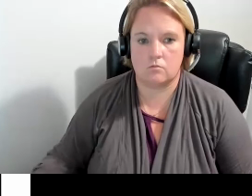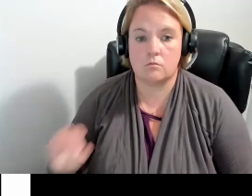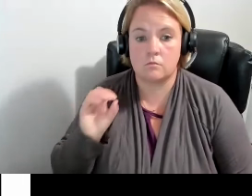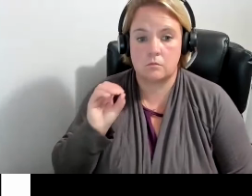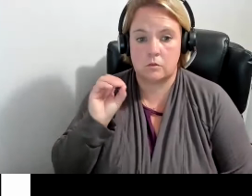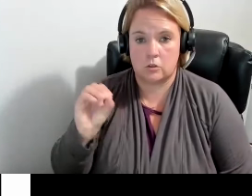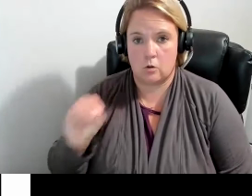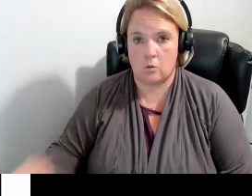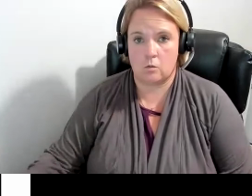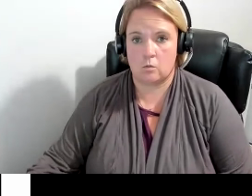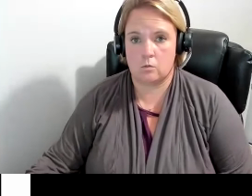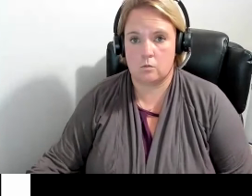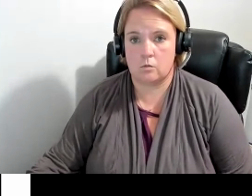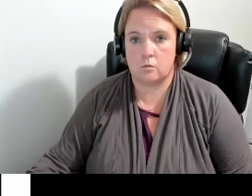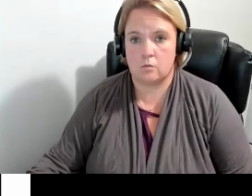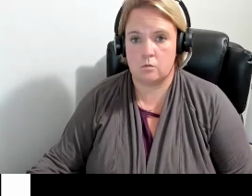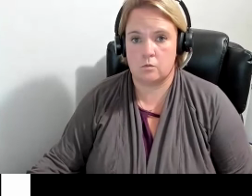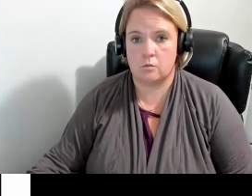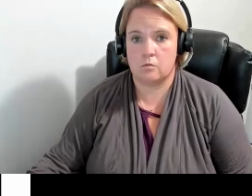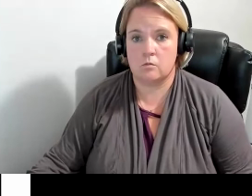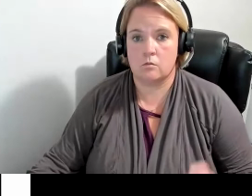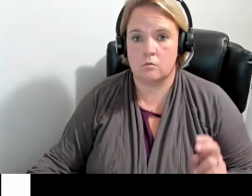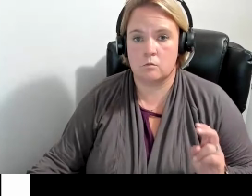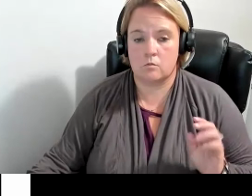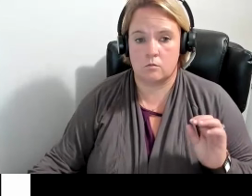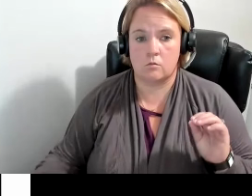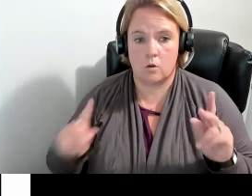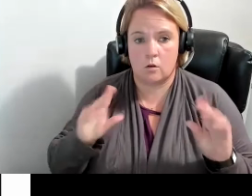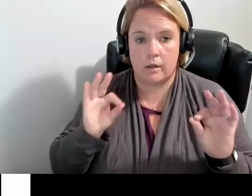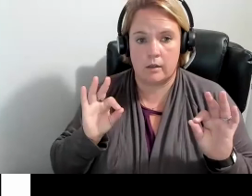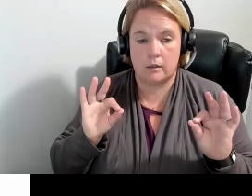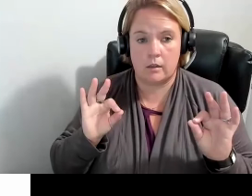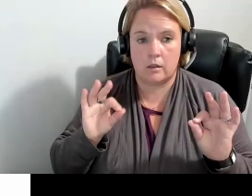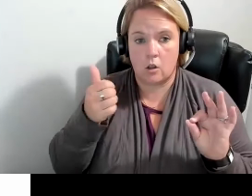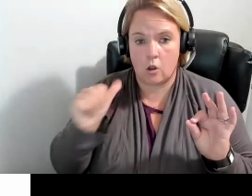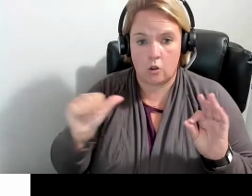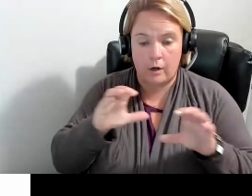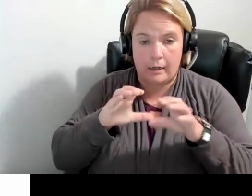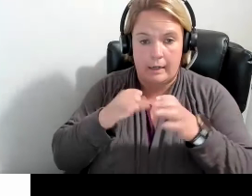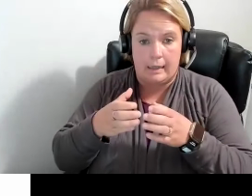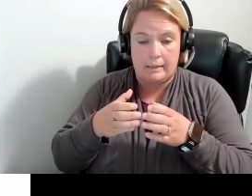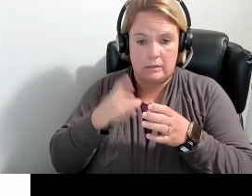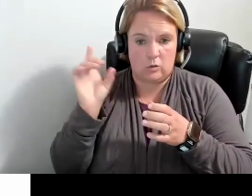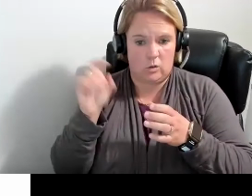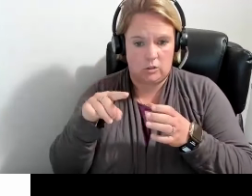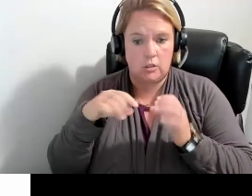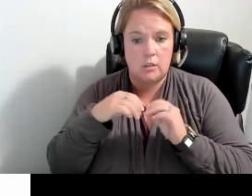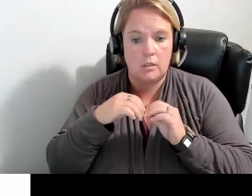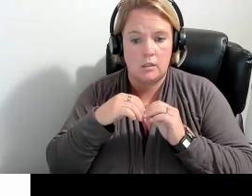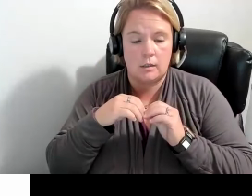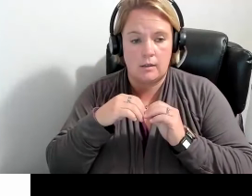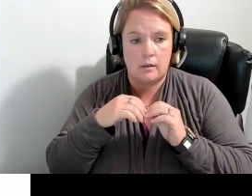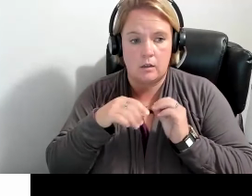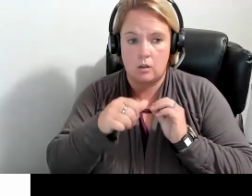So where I mentioned earlier, oh, yes, sir. Oh, I just had a quick question. Yeah. Are there any like classes that like they're